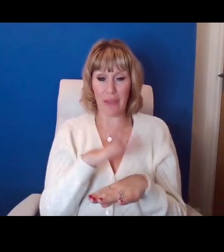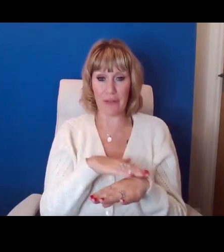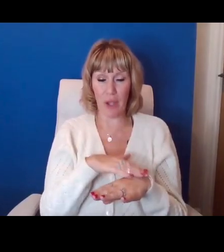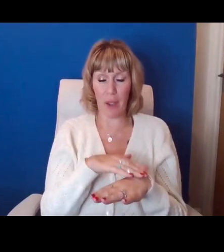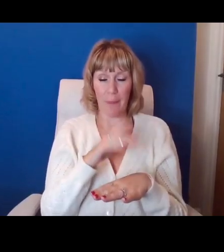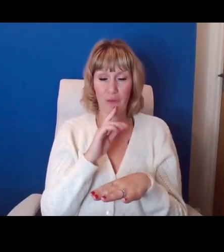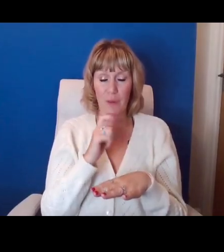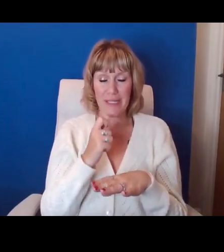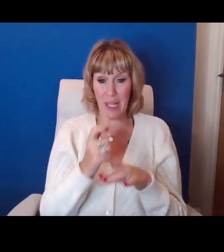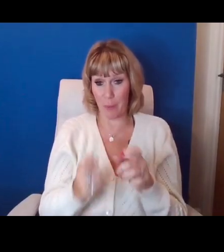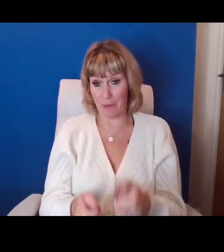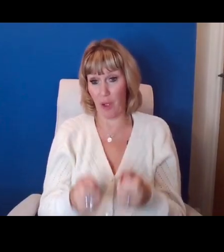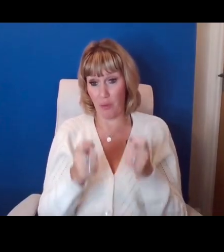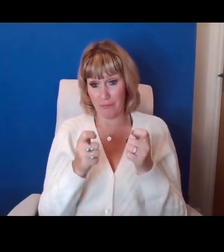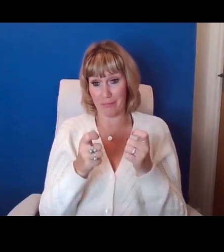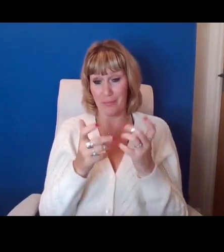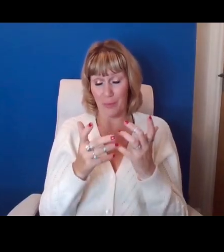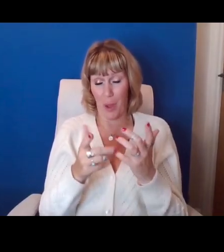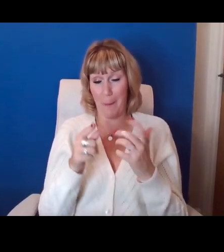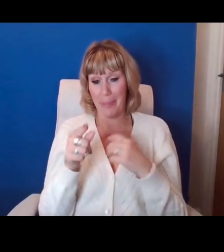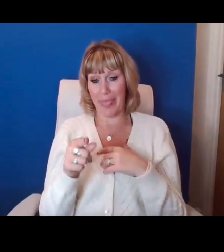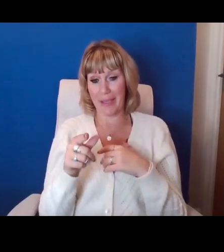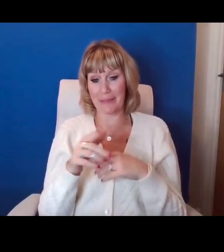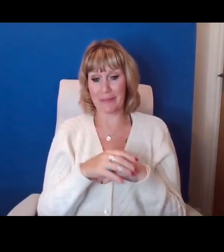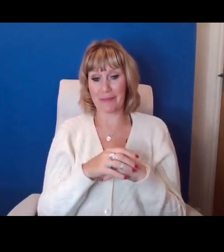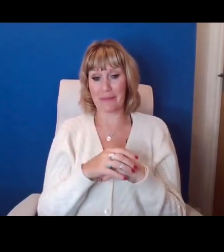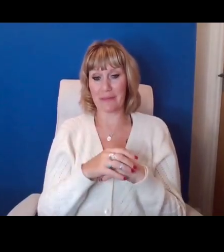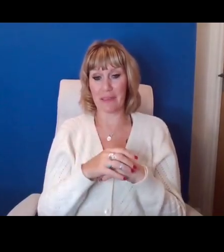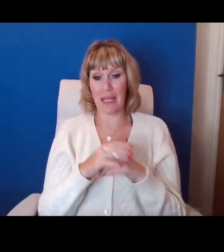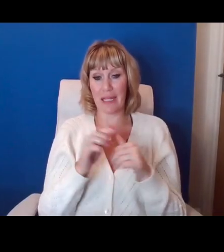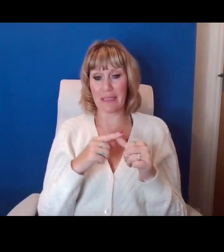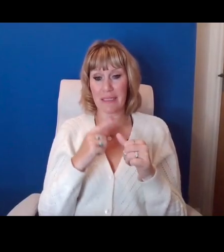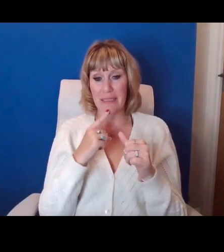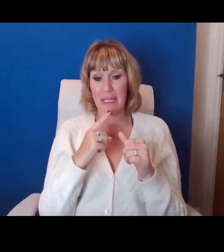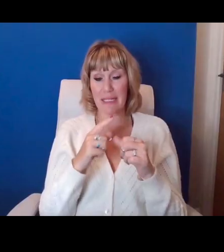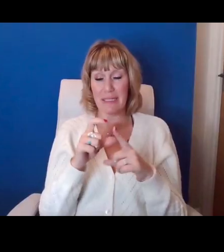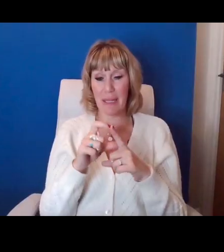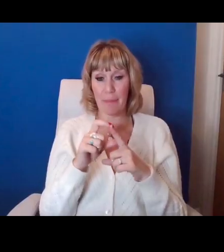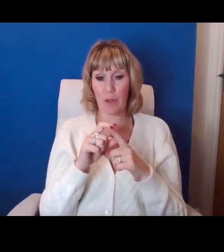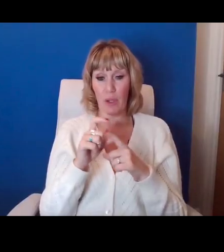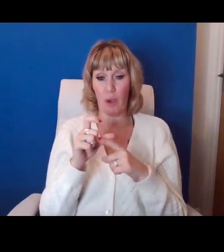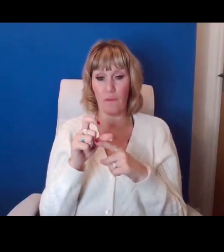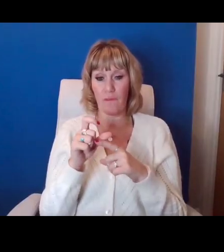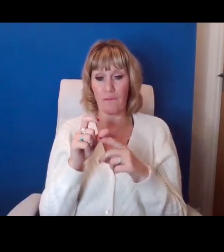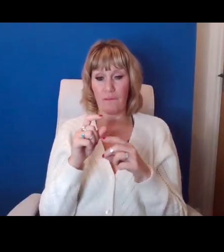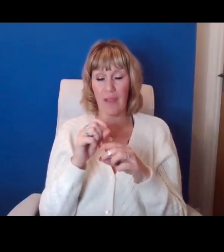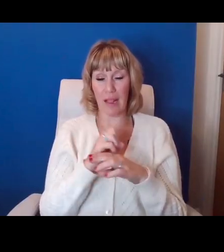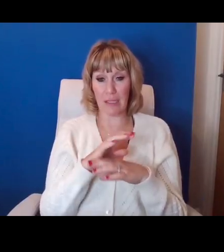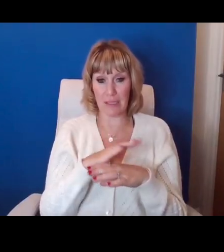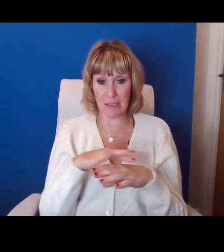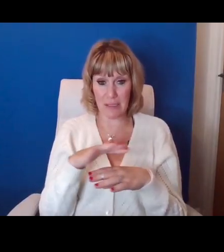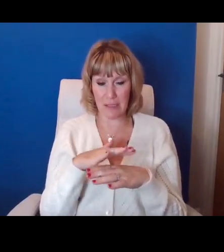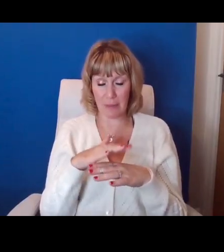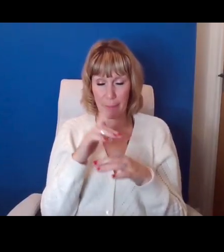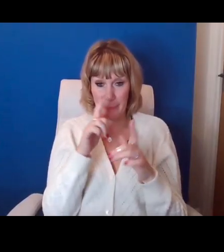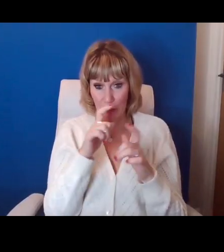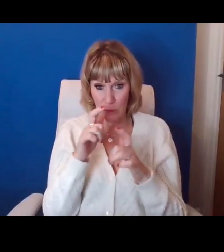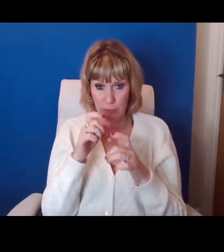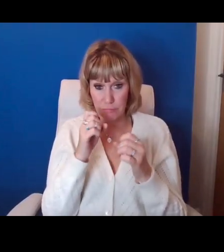some of these then. Anne T says, I love Deborah Coldfield's, it's brilliant.